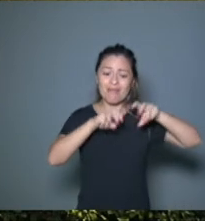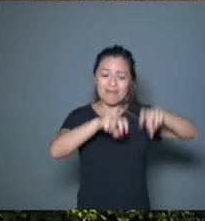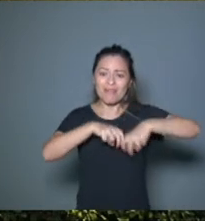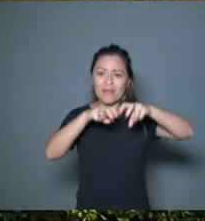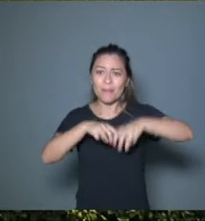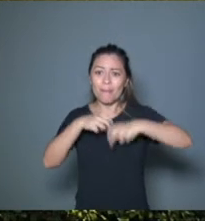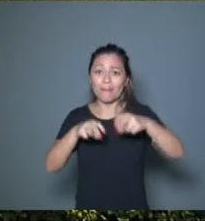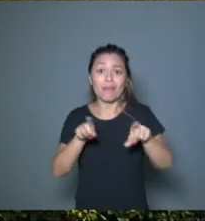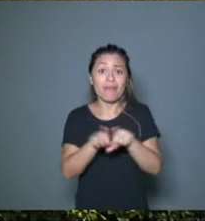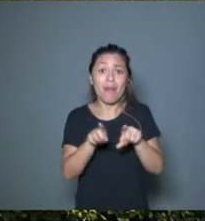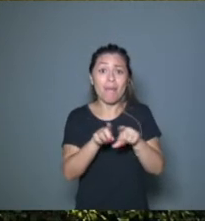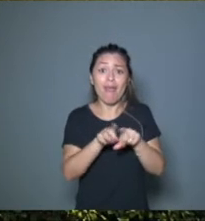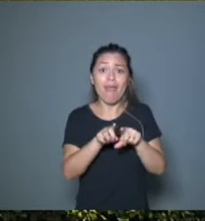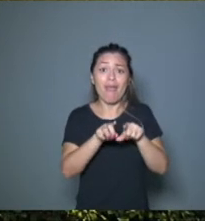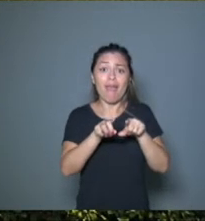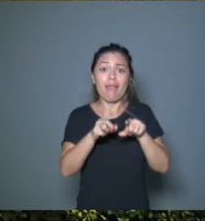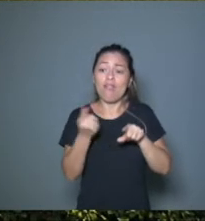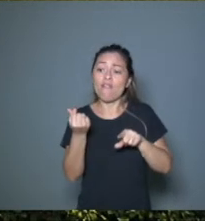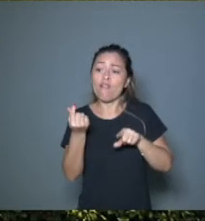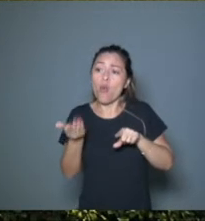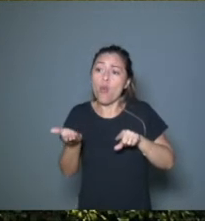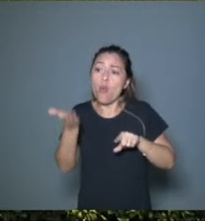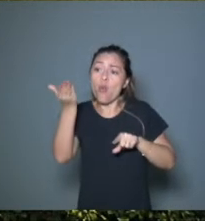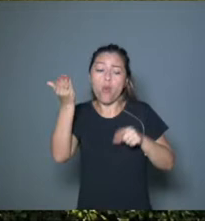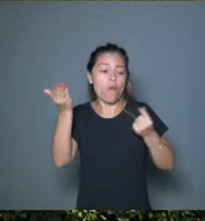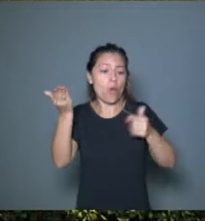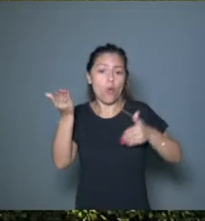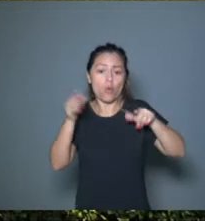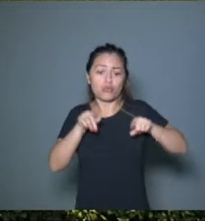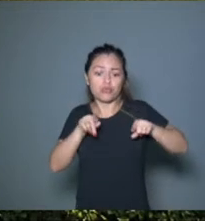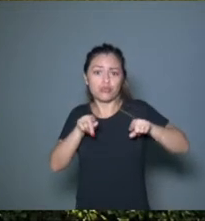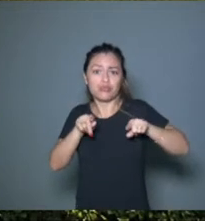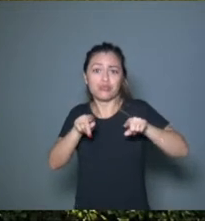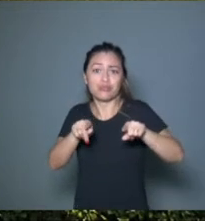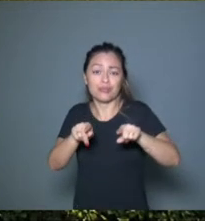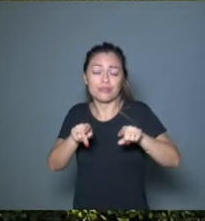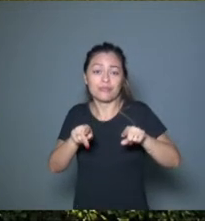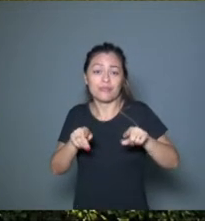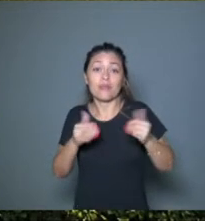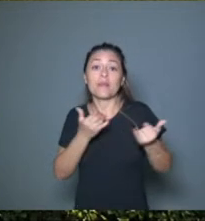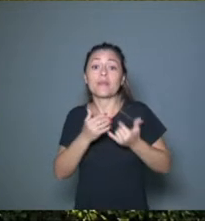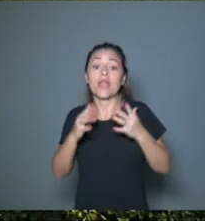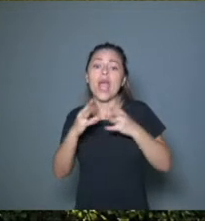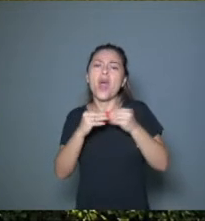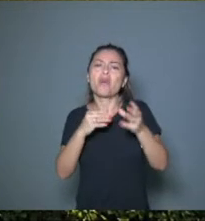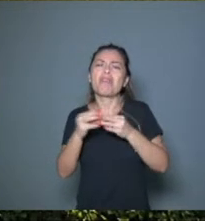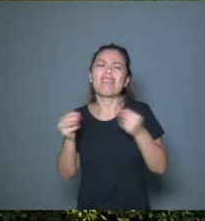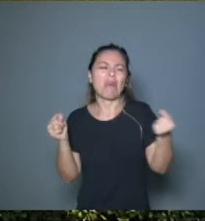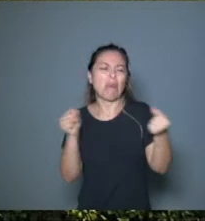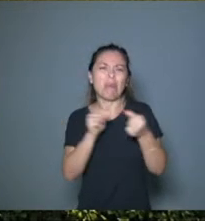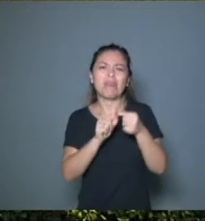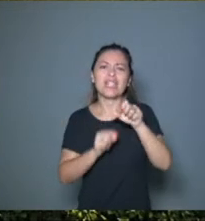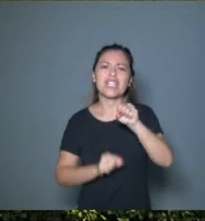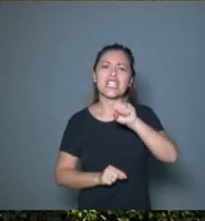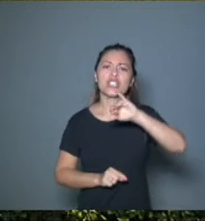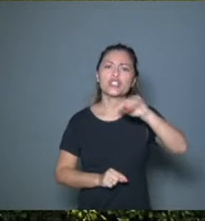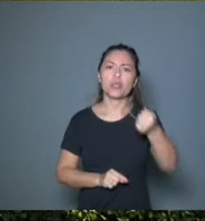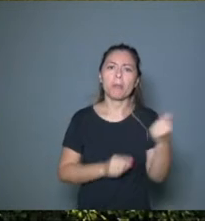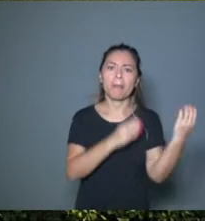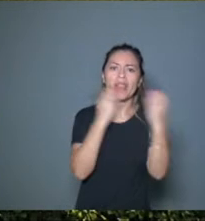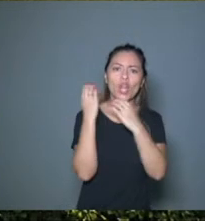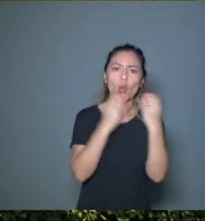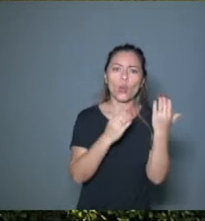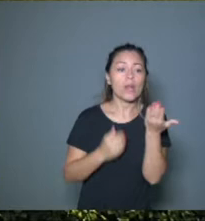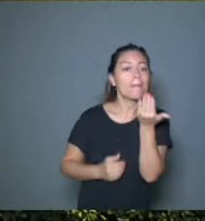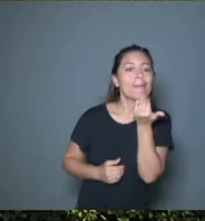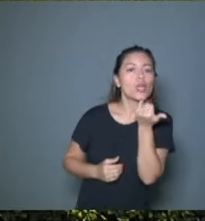and the other commodities go together. They follow suit in the case of cotton. What is cotton?